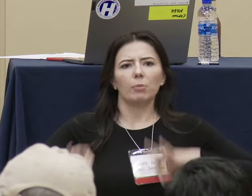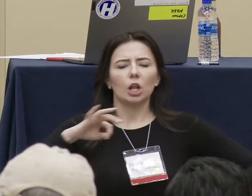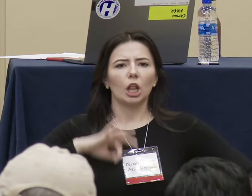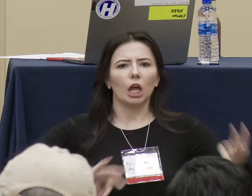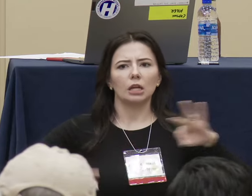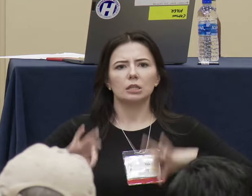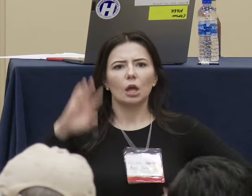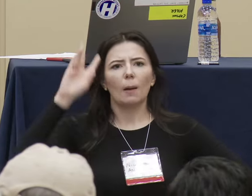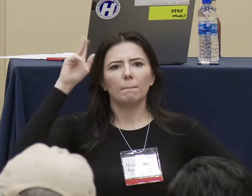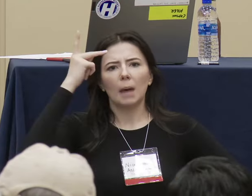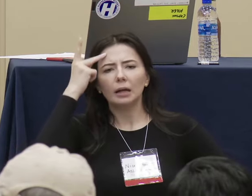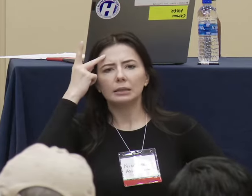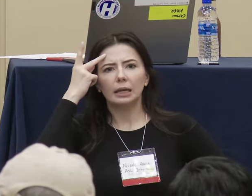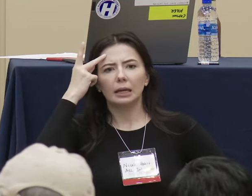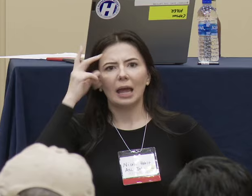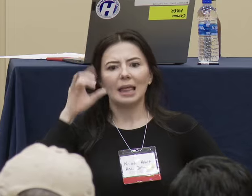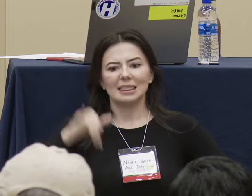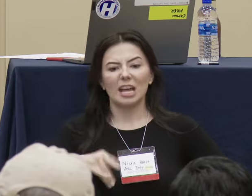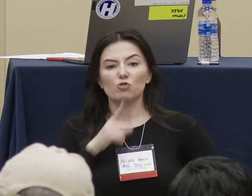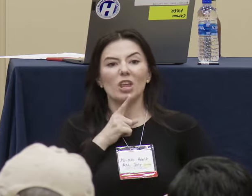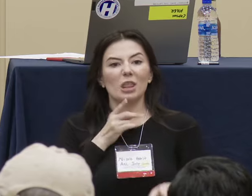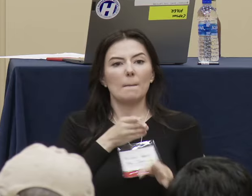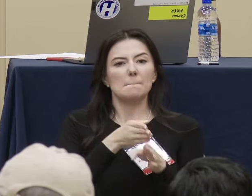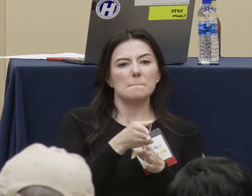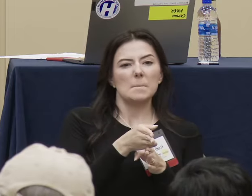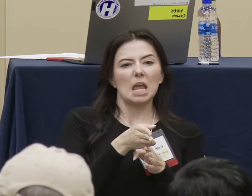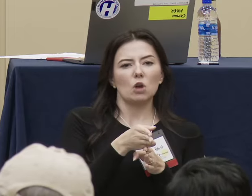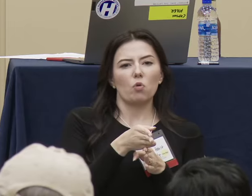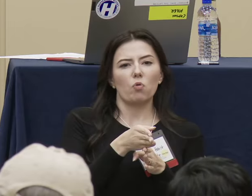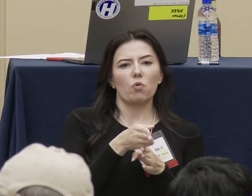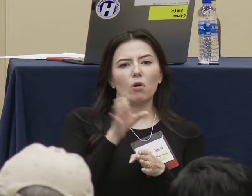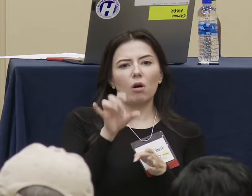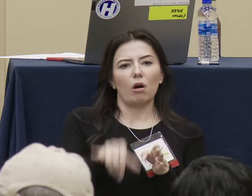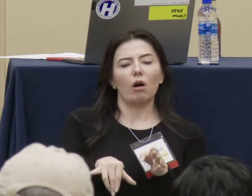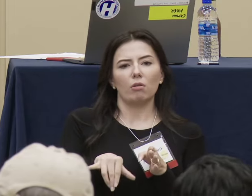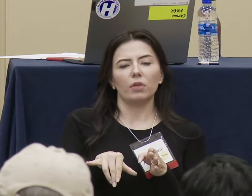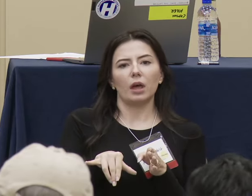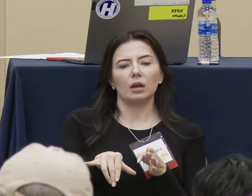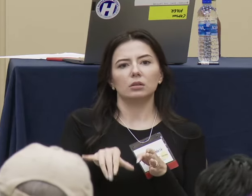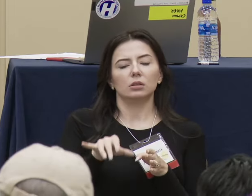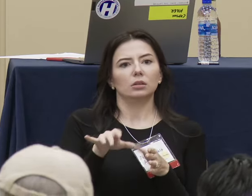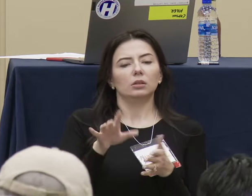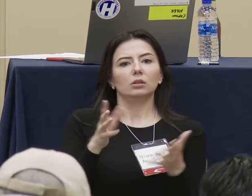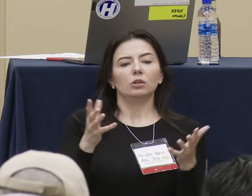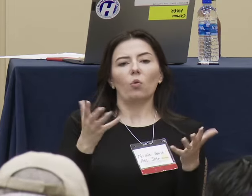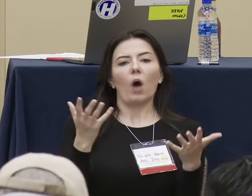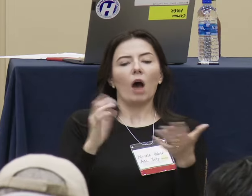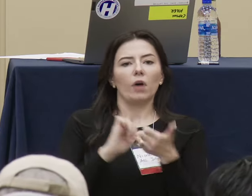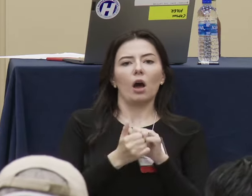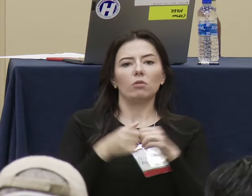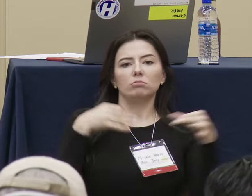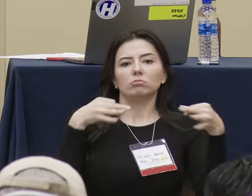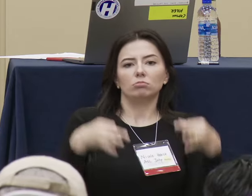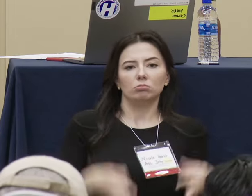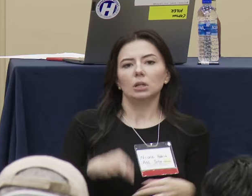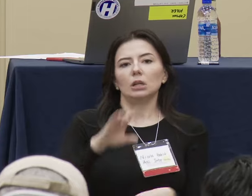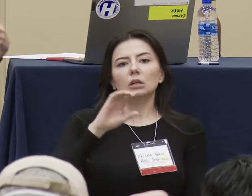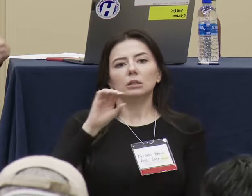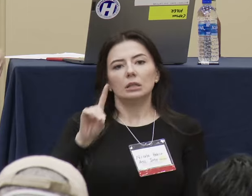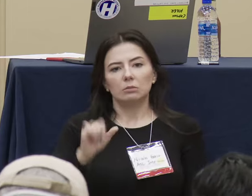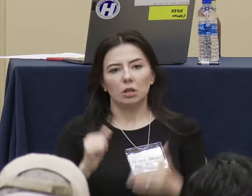at its heart. So it's not something that's kind of added to it. This is what disability justice means. People who don't know what it